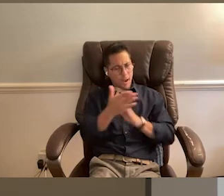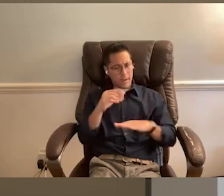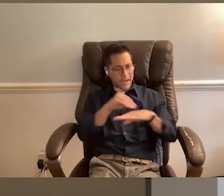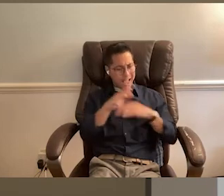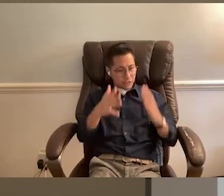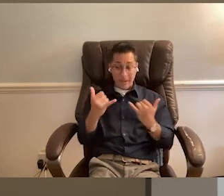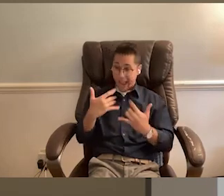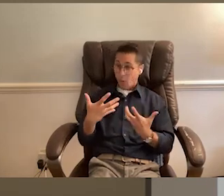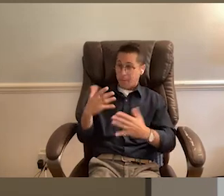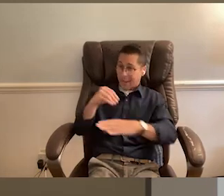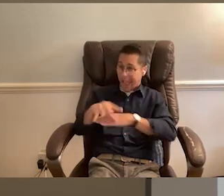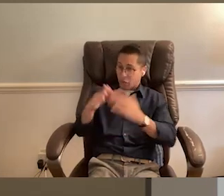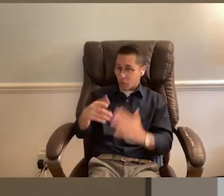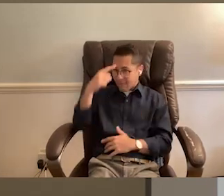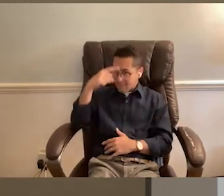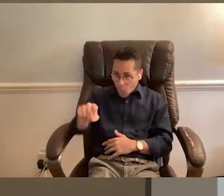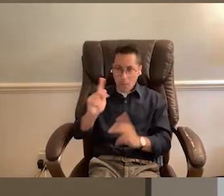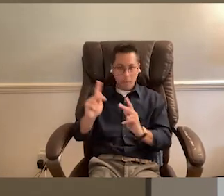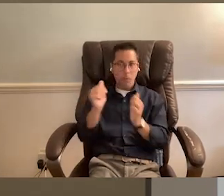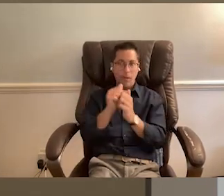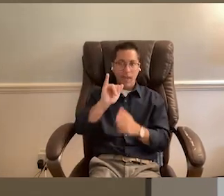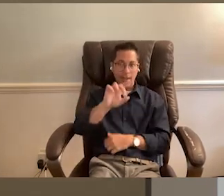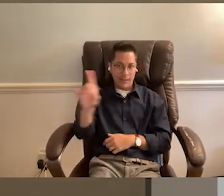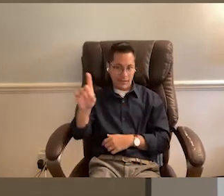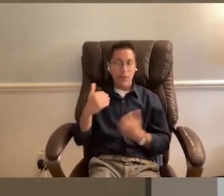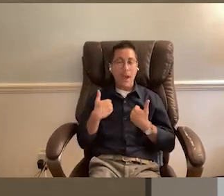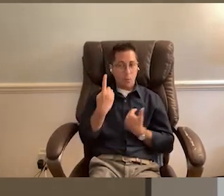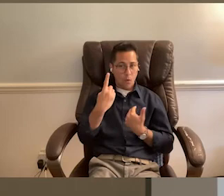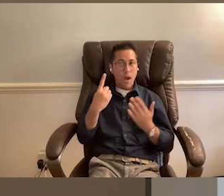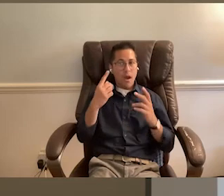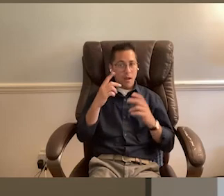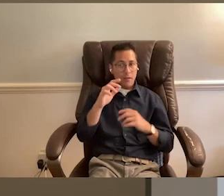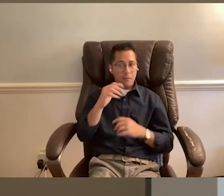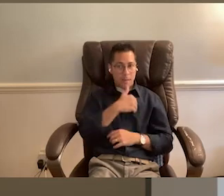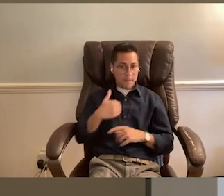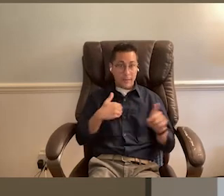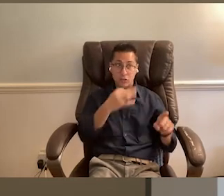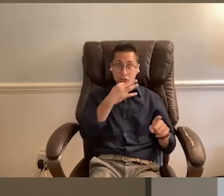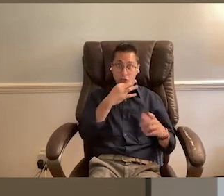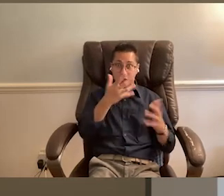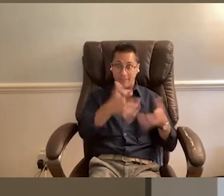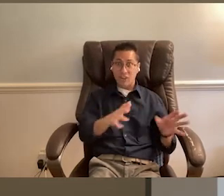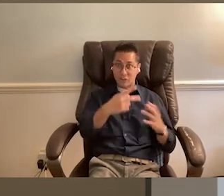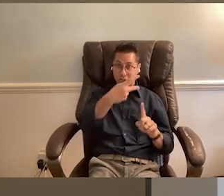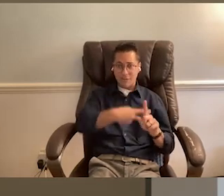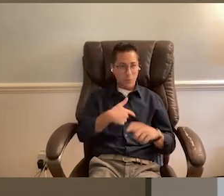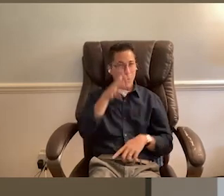after meeting our students. We've had several people who have like changed their major, changed their complete career path to work